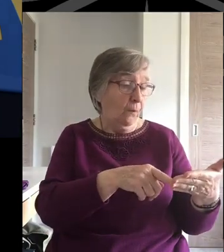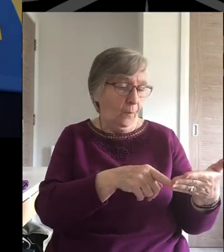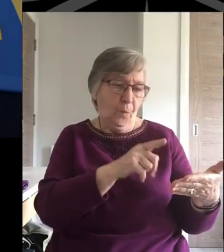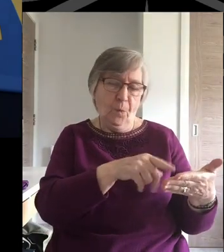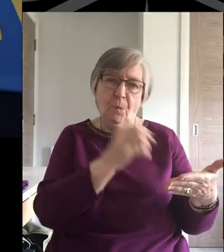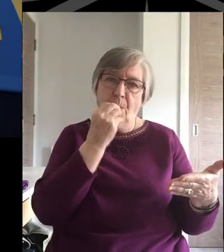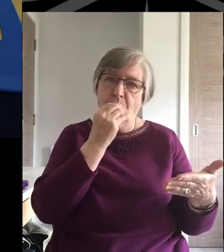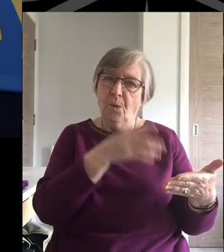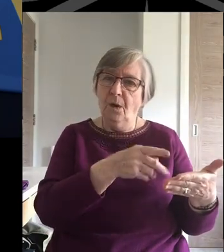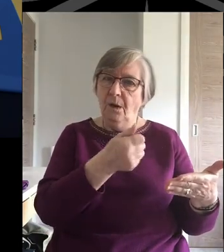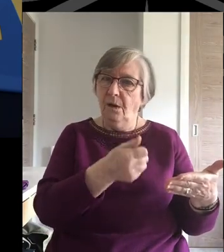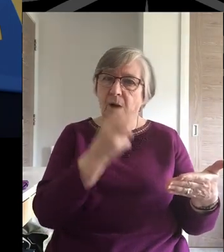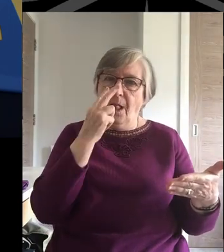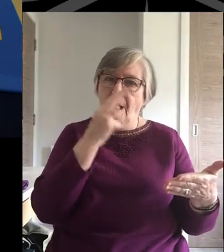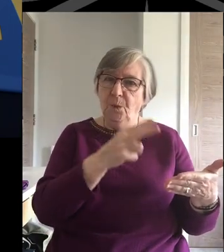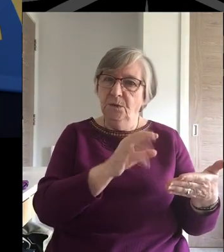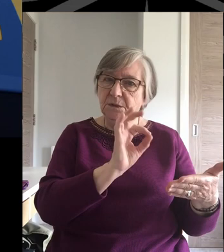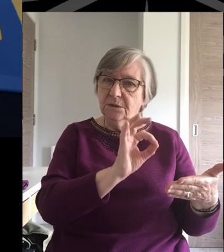how wonderful that would be.